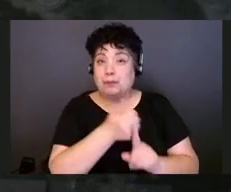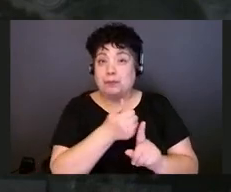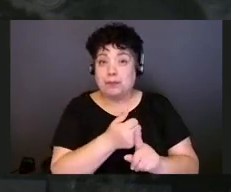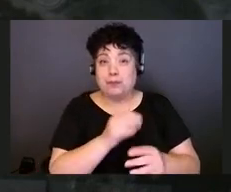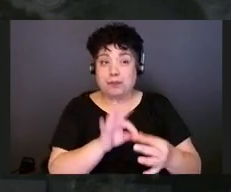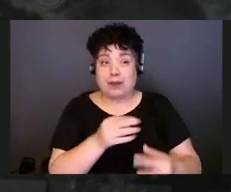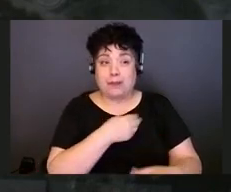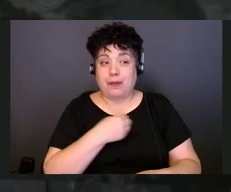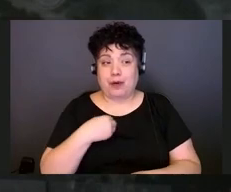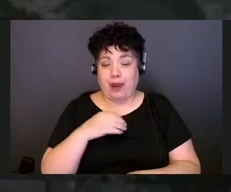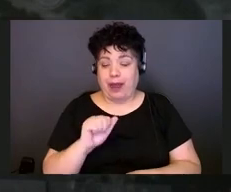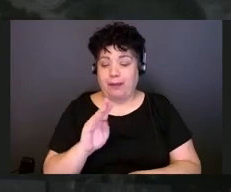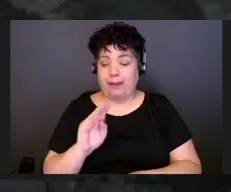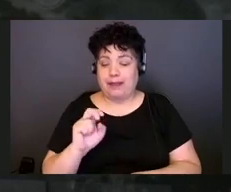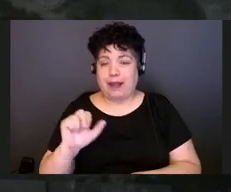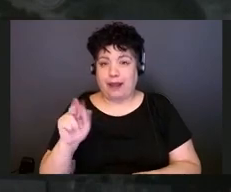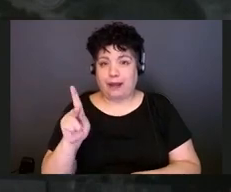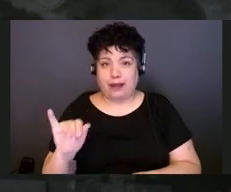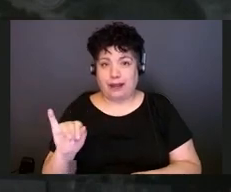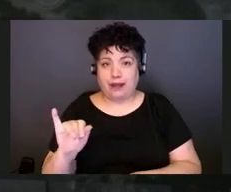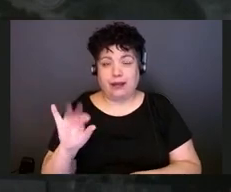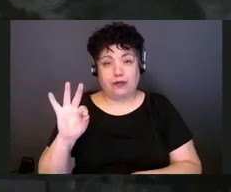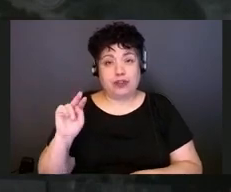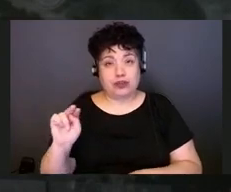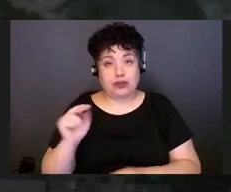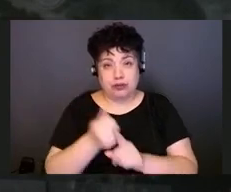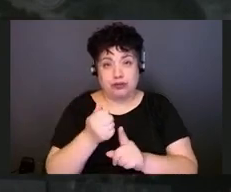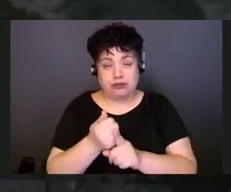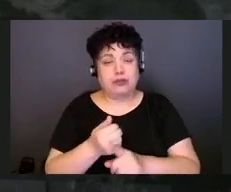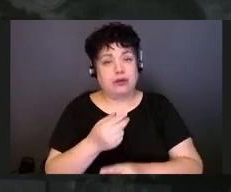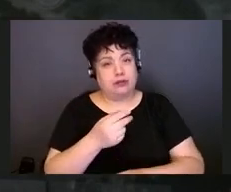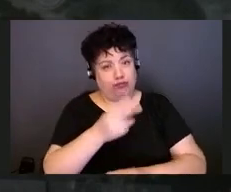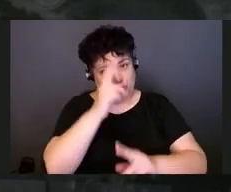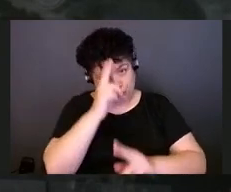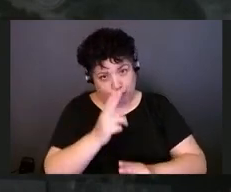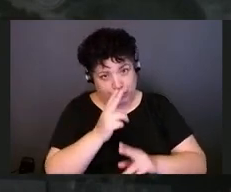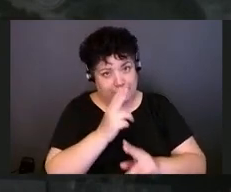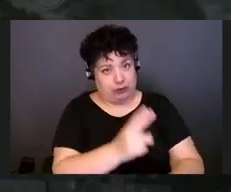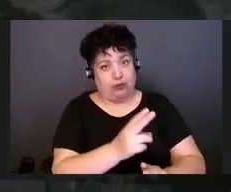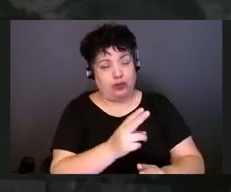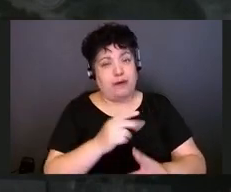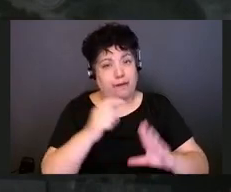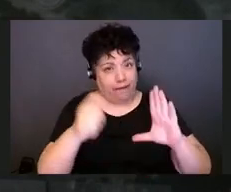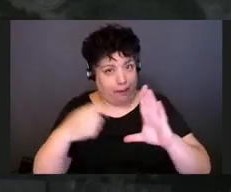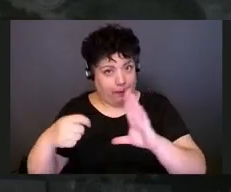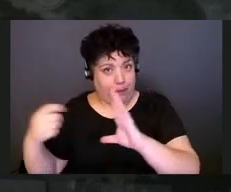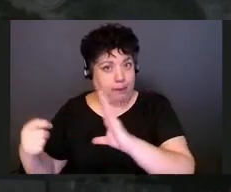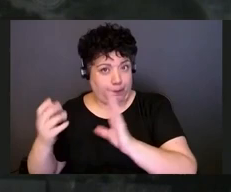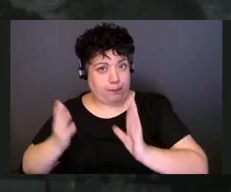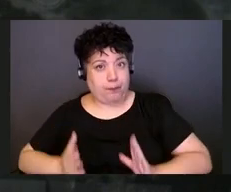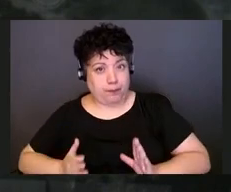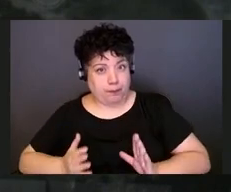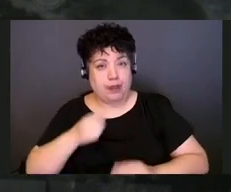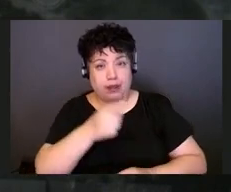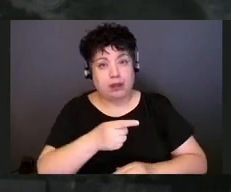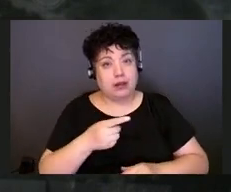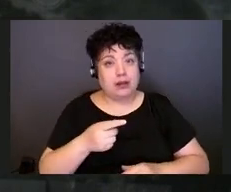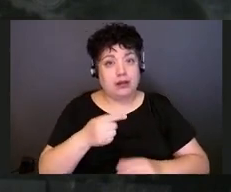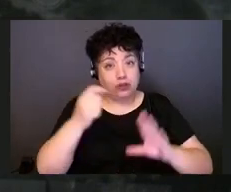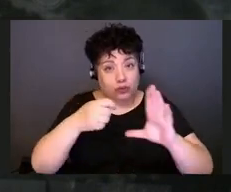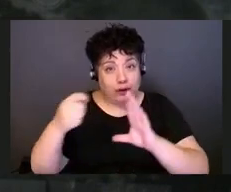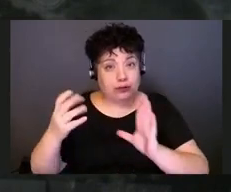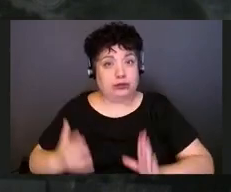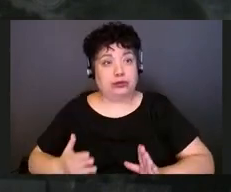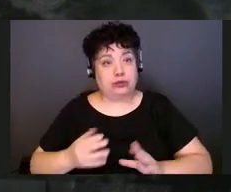the Abenaki Nation and one of Canada's most distinguished filmmakers. She is a director and